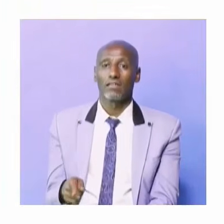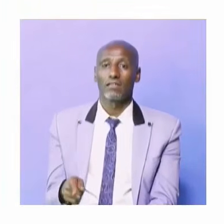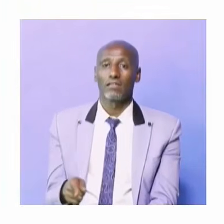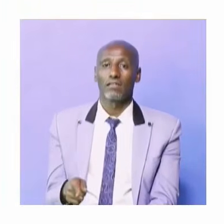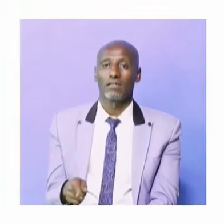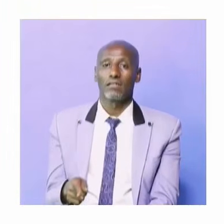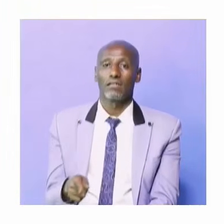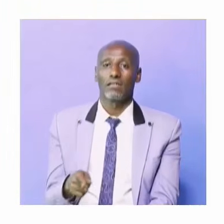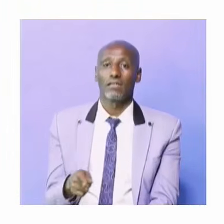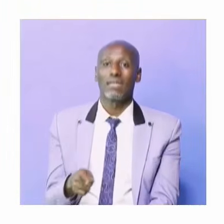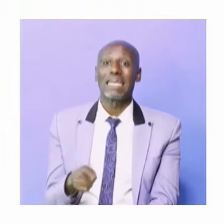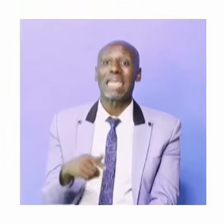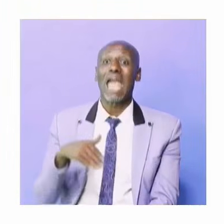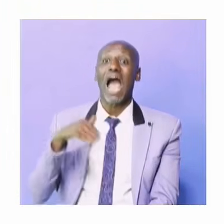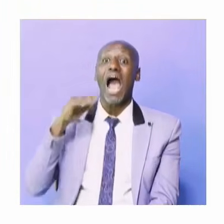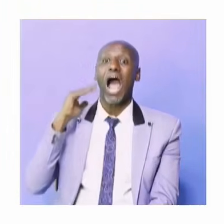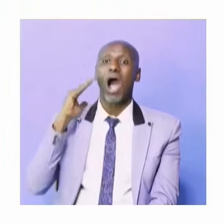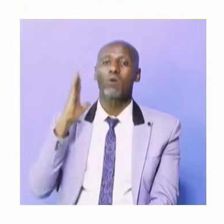yawns.